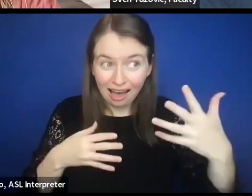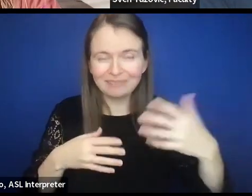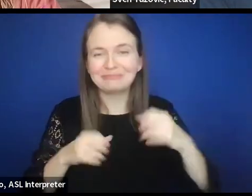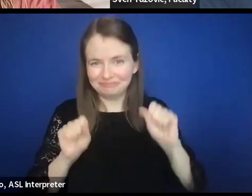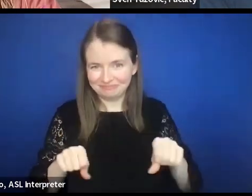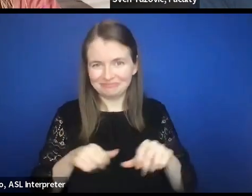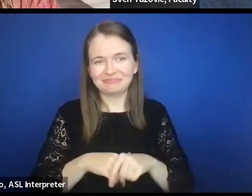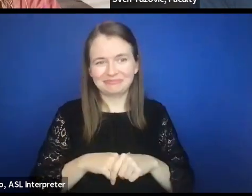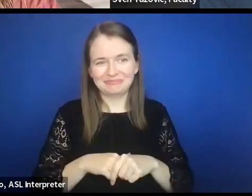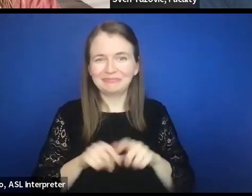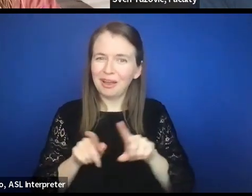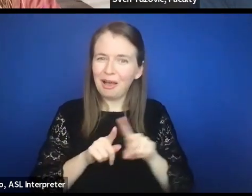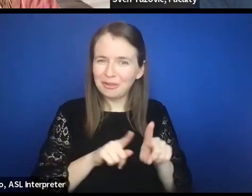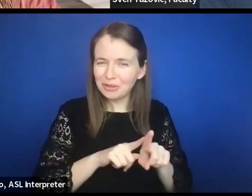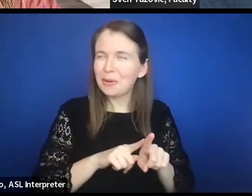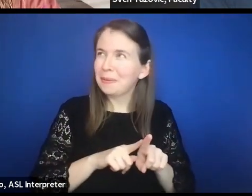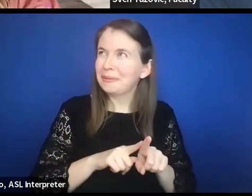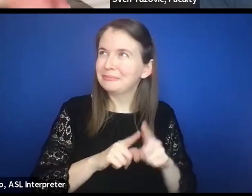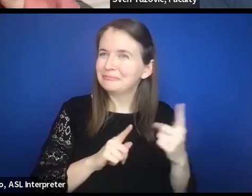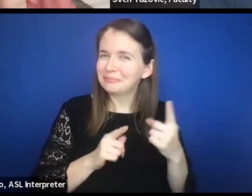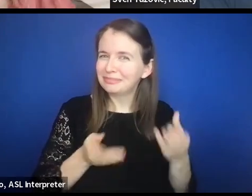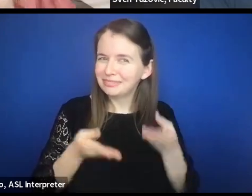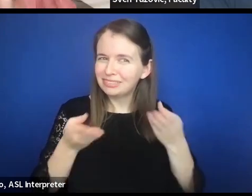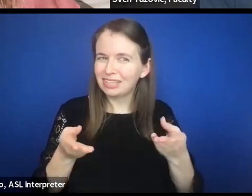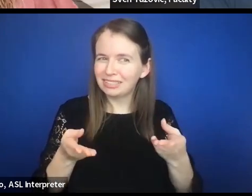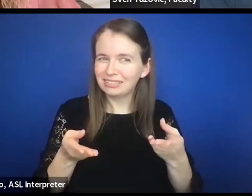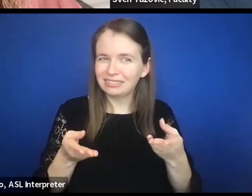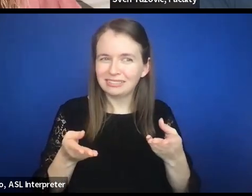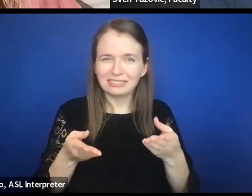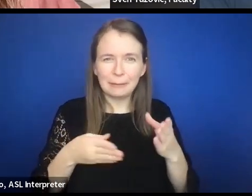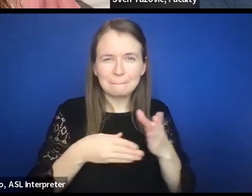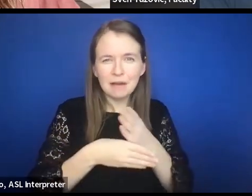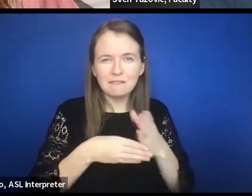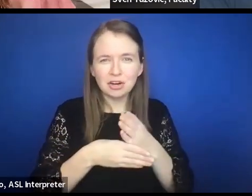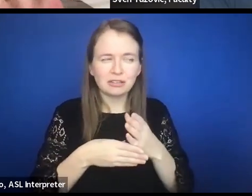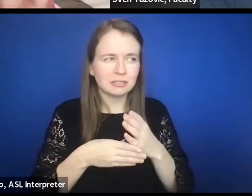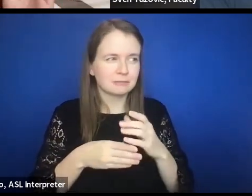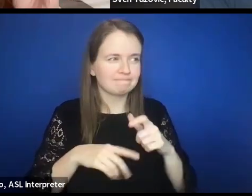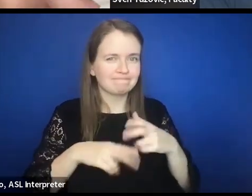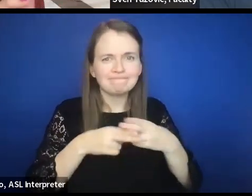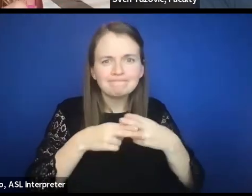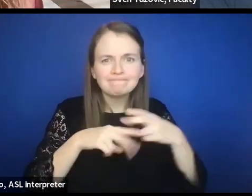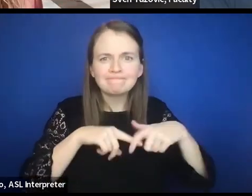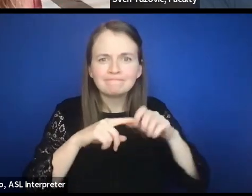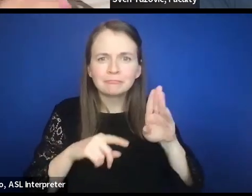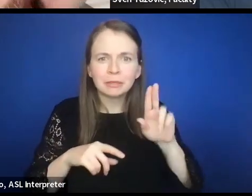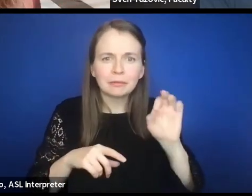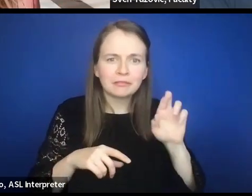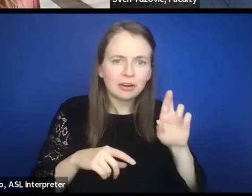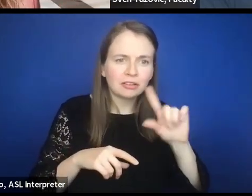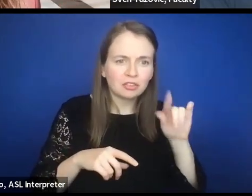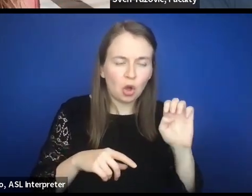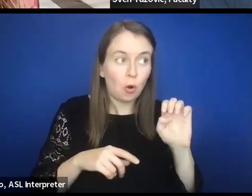And then also something that someone has suggested, kind of this like buffer zone, or this time between like living and